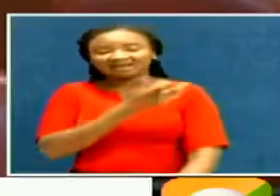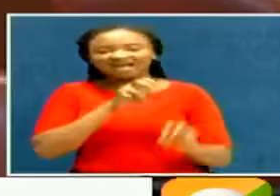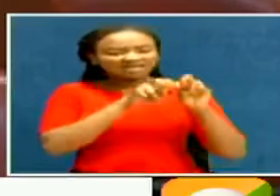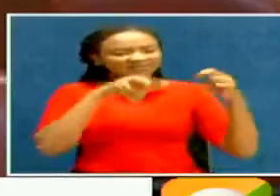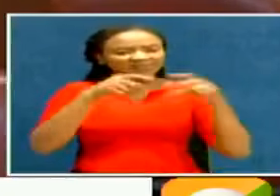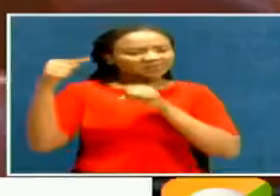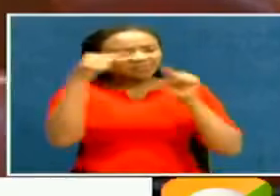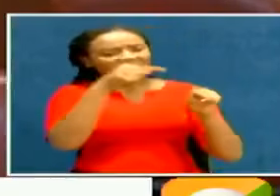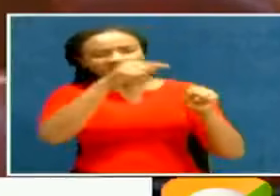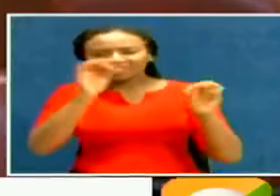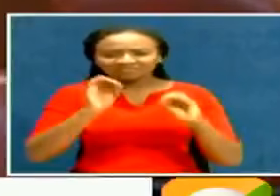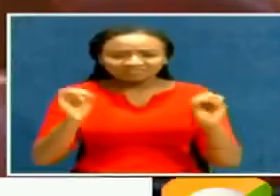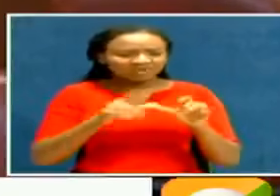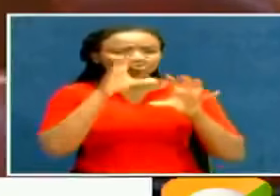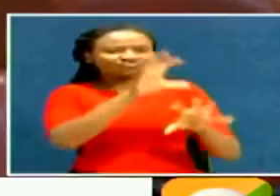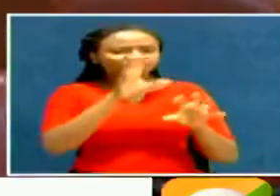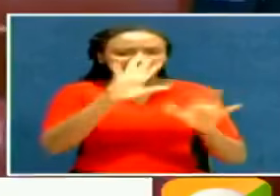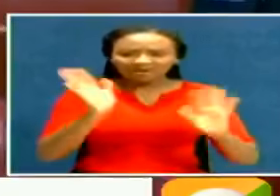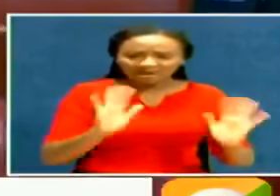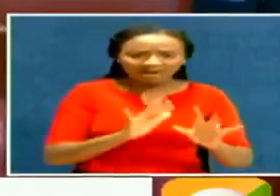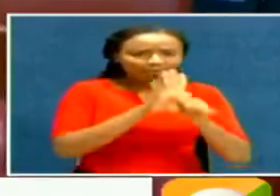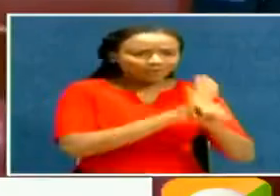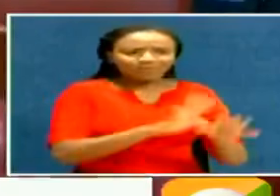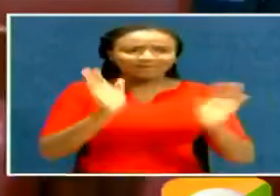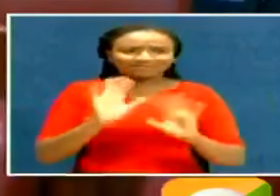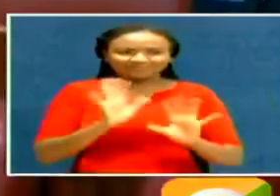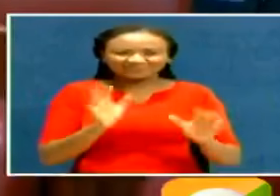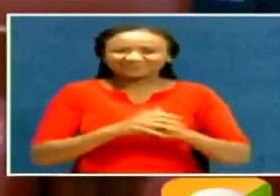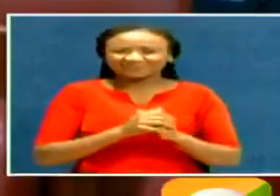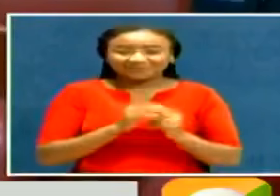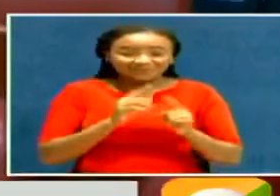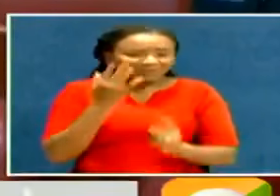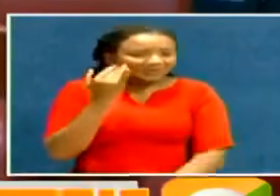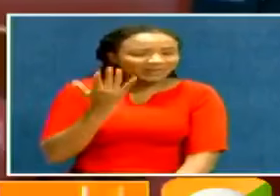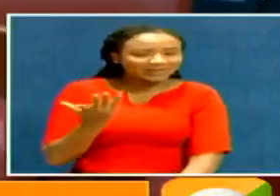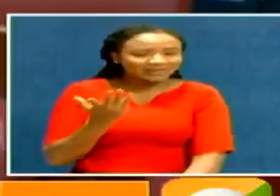judges, don't say things about those judges. Why not? The independence